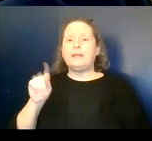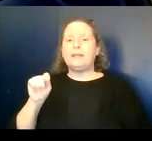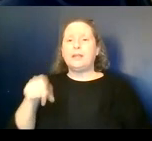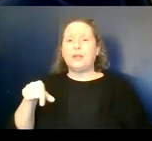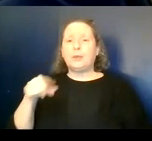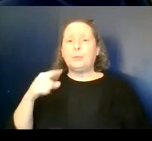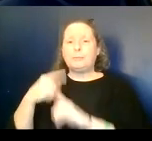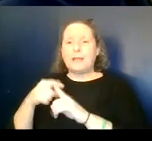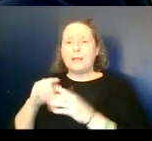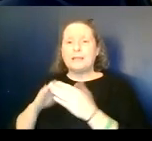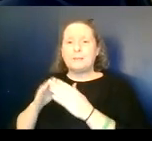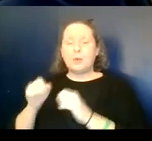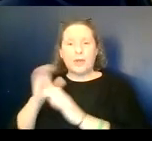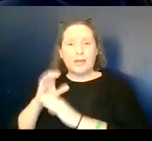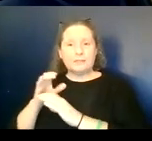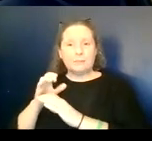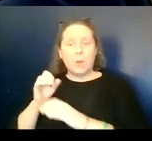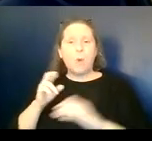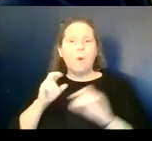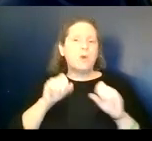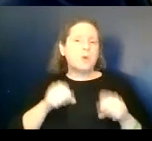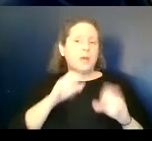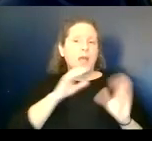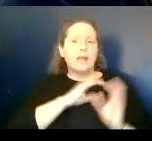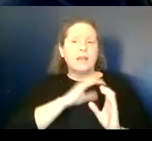could explore